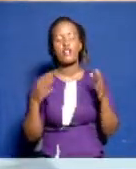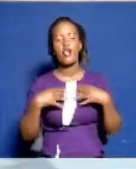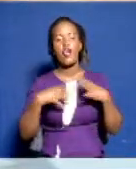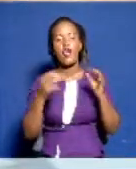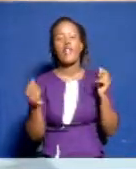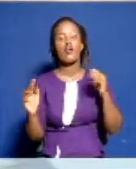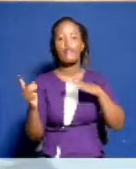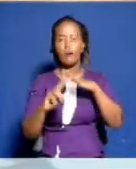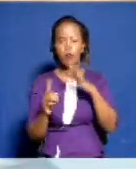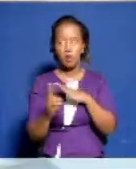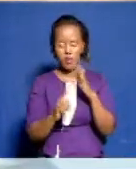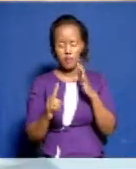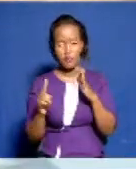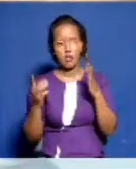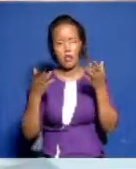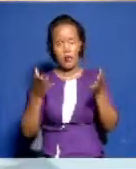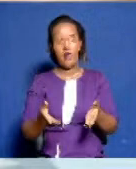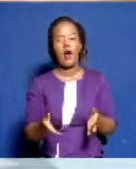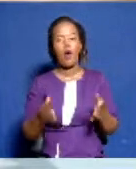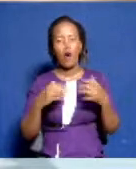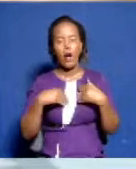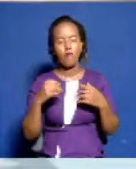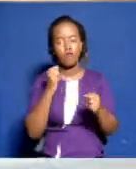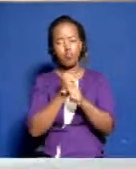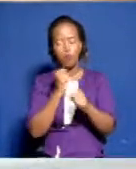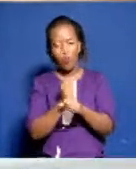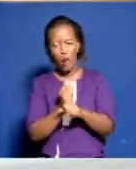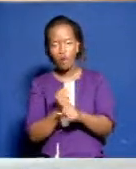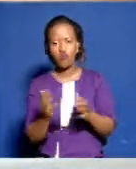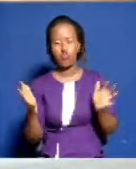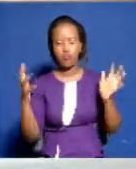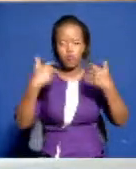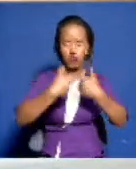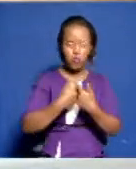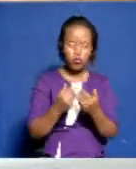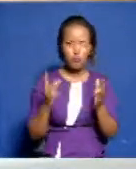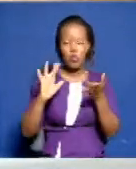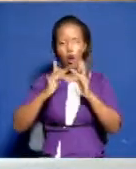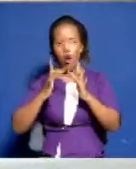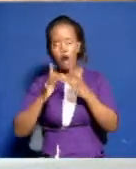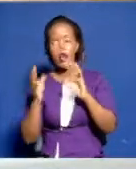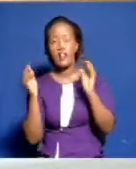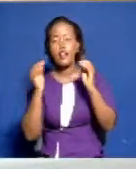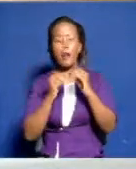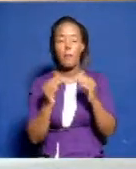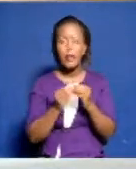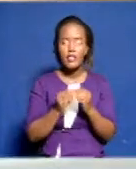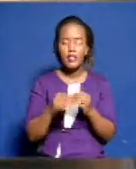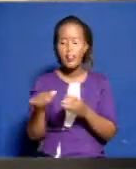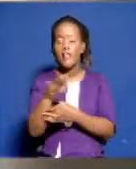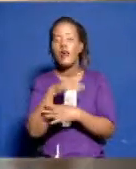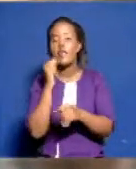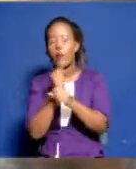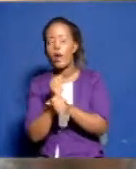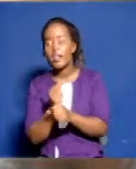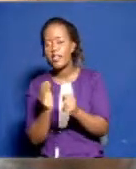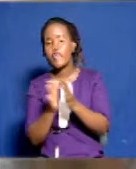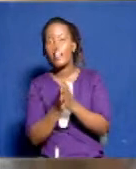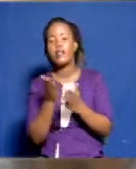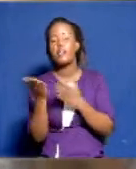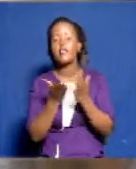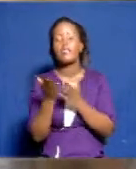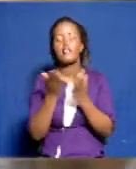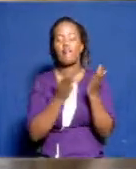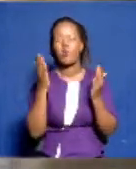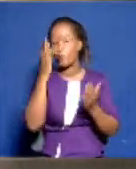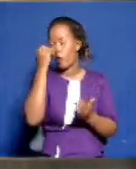to rethink its operating procedures to incorporate virtual meetings, remote working, and service by appointment to